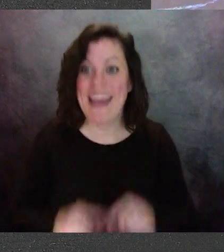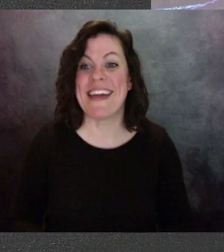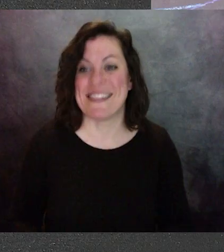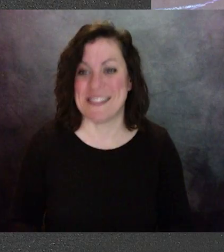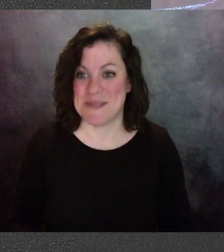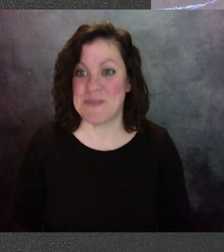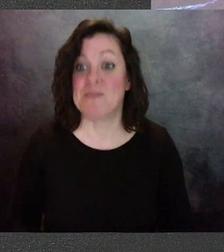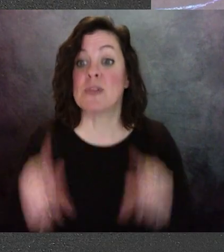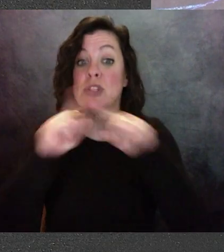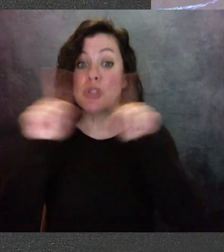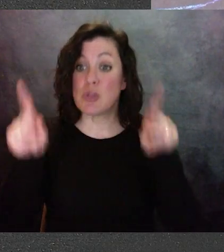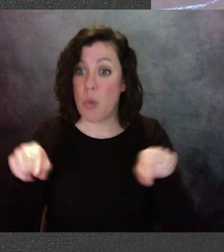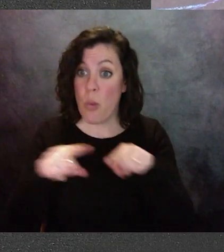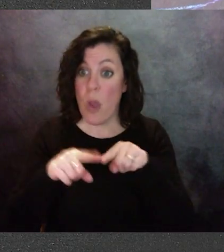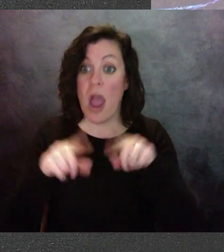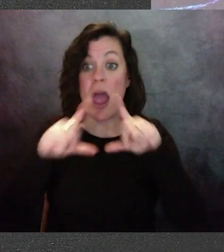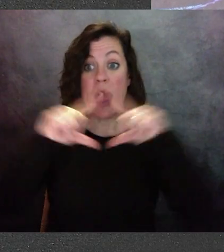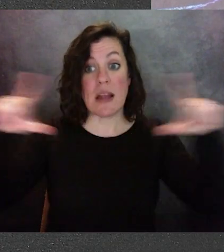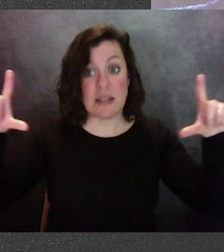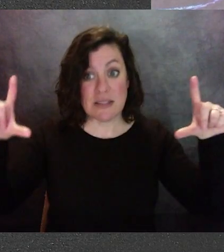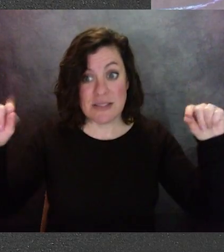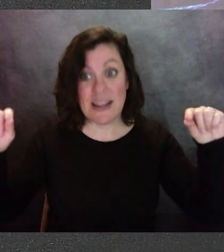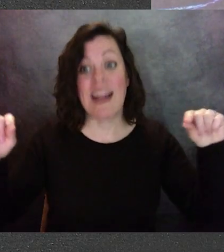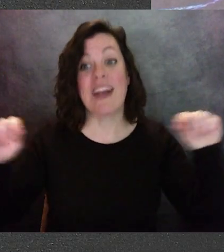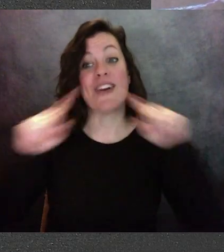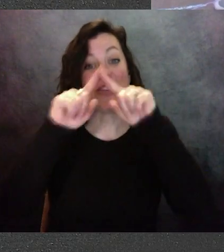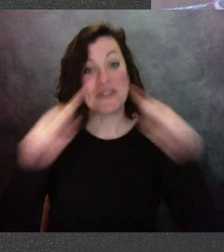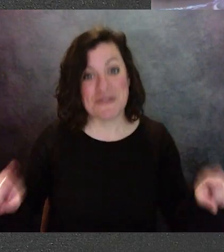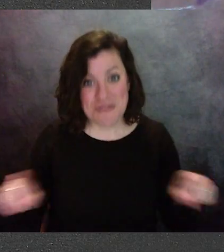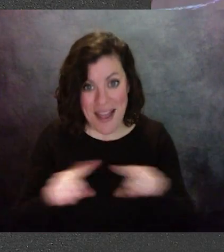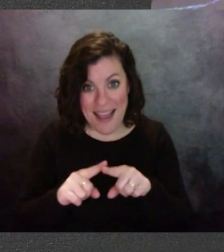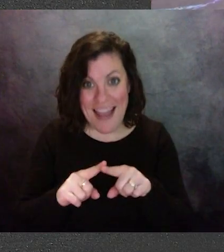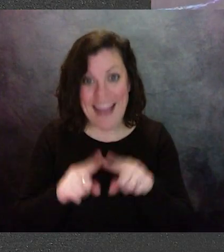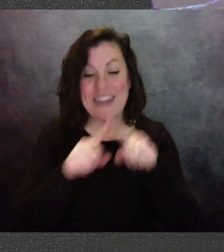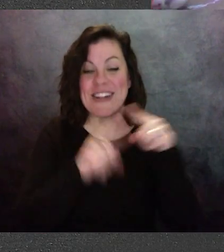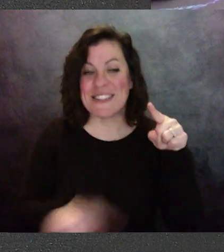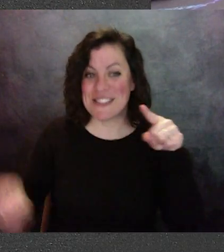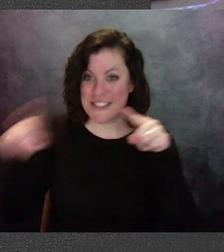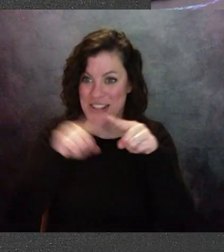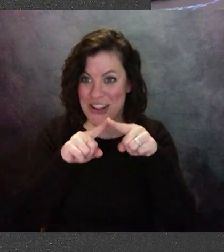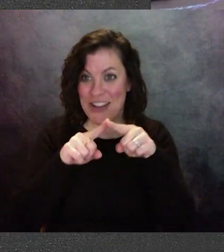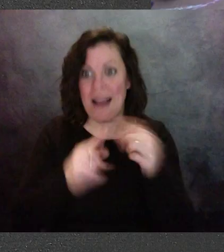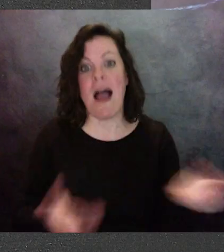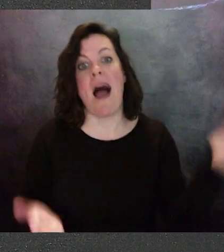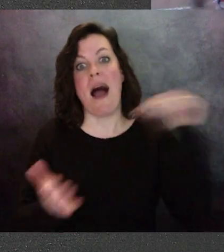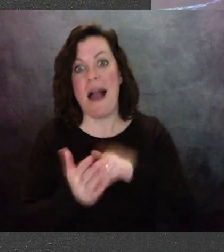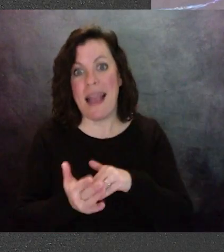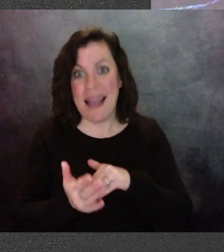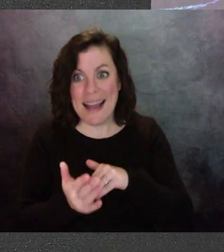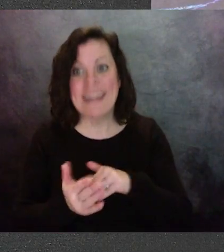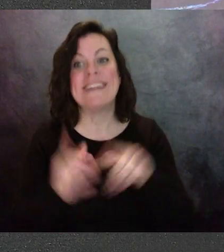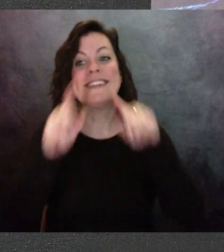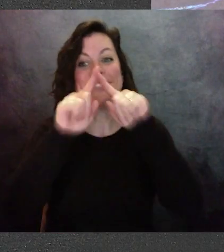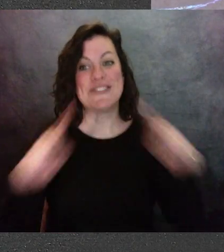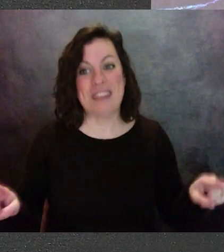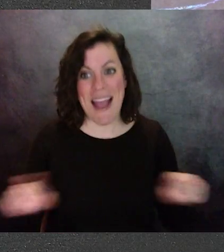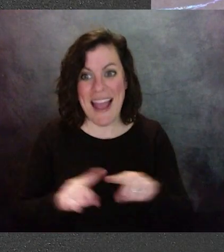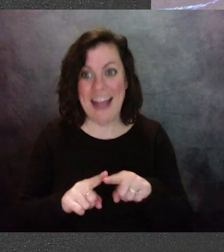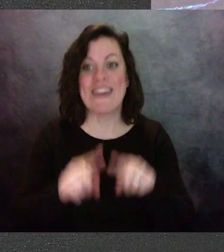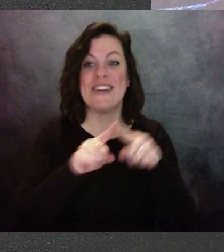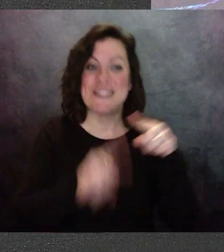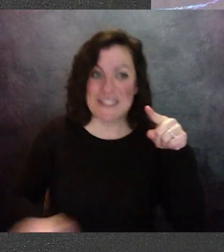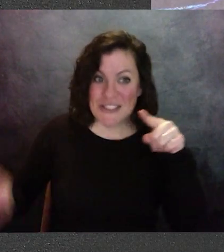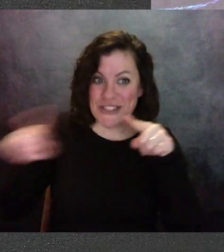Squares, rectangle, triangle, circle, squares, rectangle, circles, triangle, squares. Repeat. Triangle, circles,